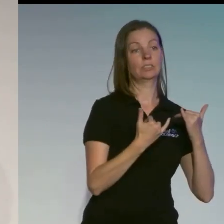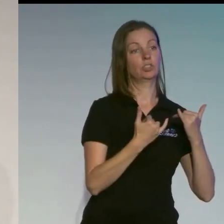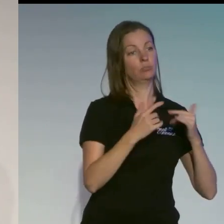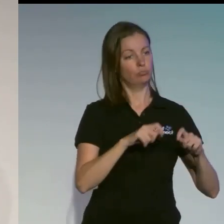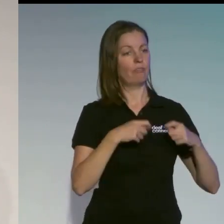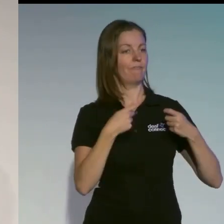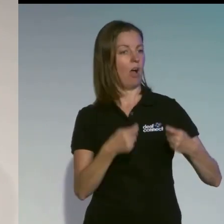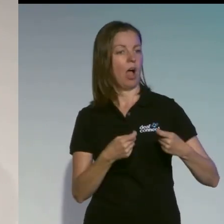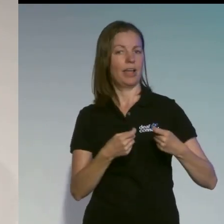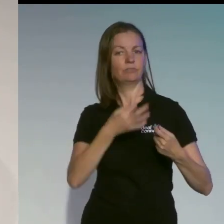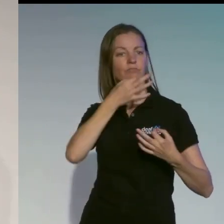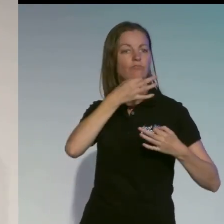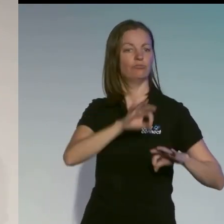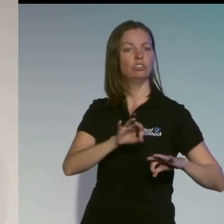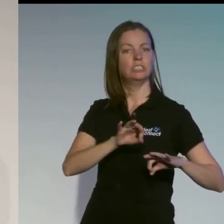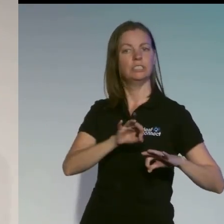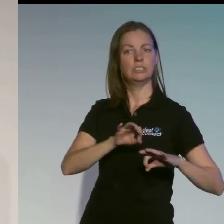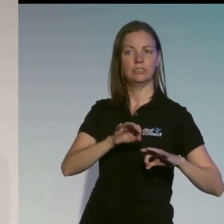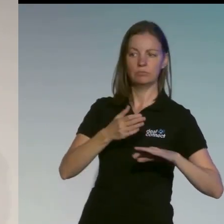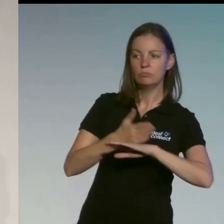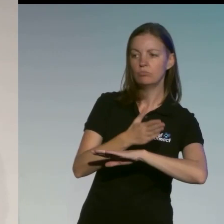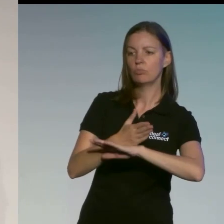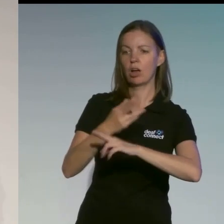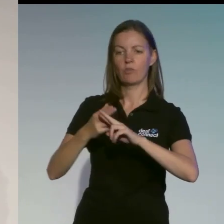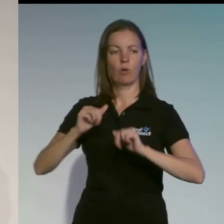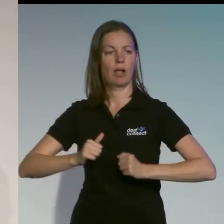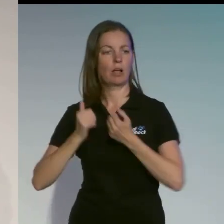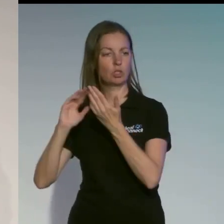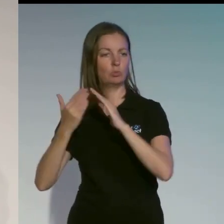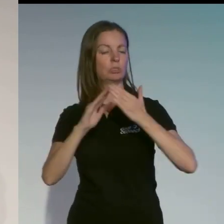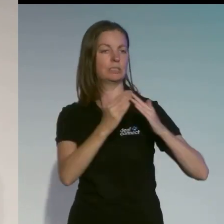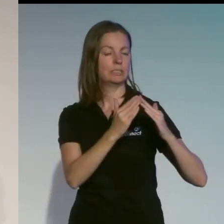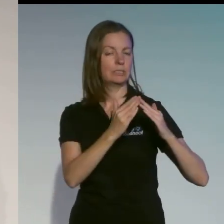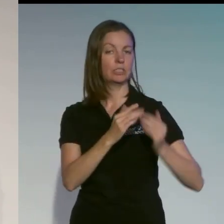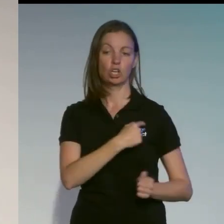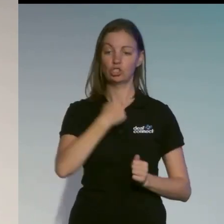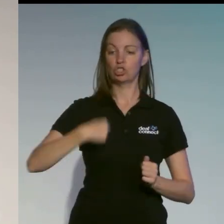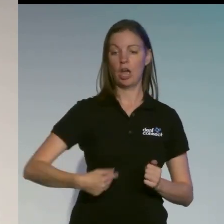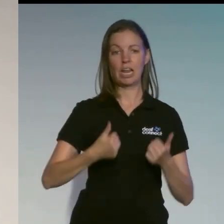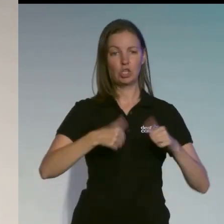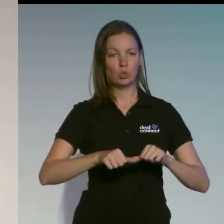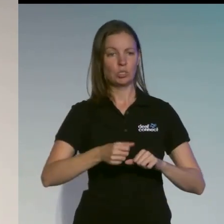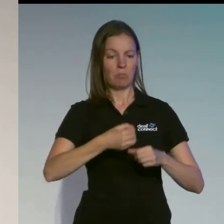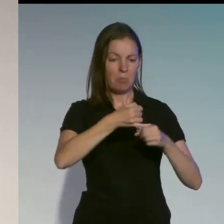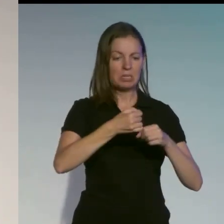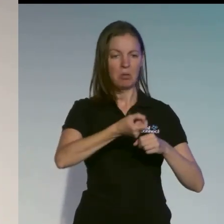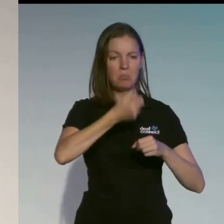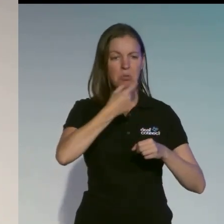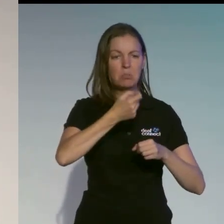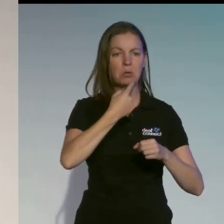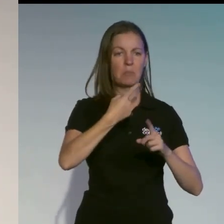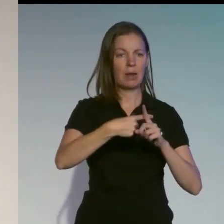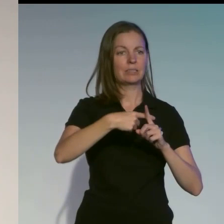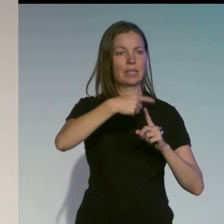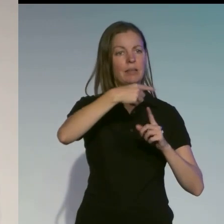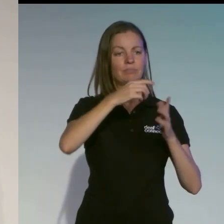So conversion therapy in China, they use different ways, including pills, hypnosis, electroshock, and